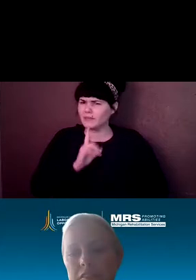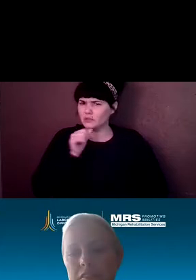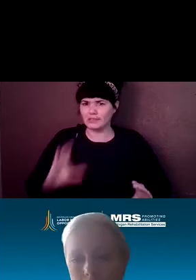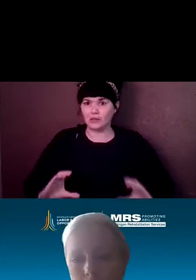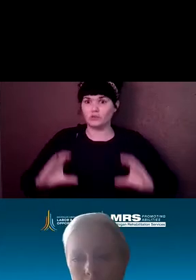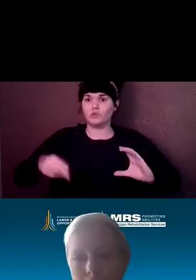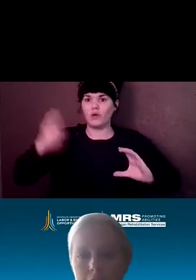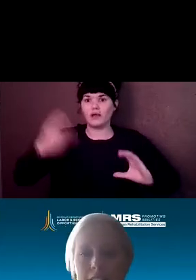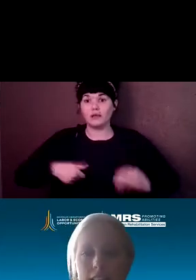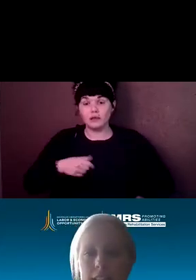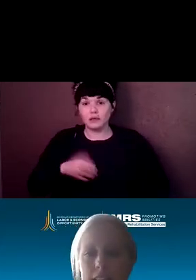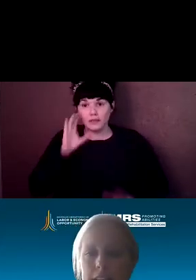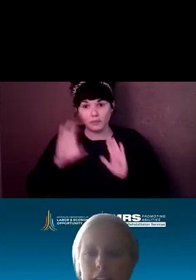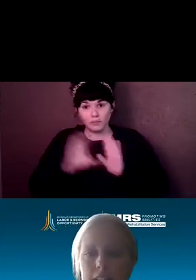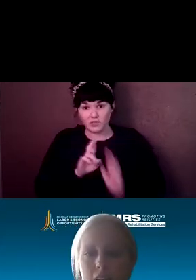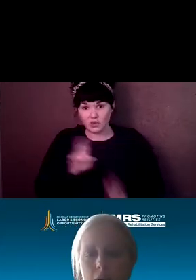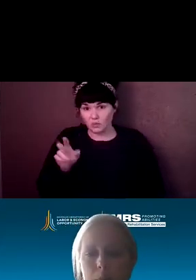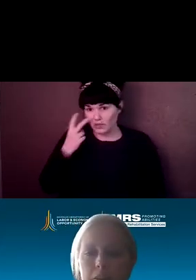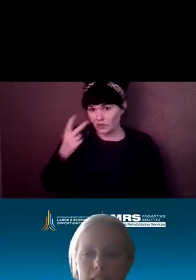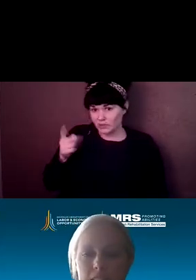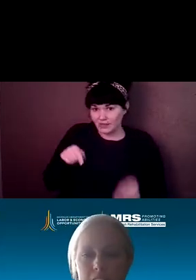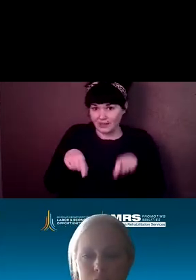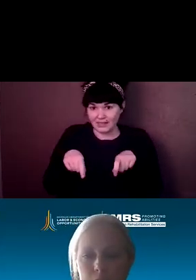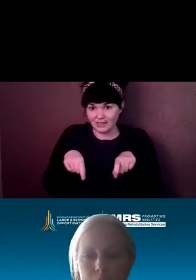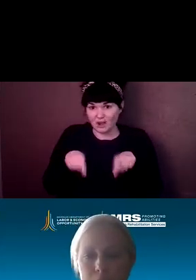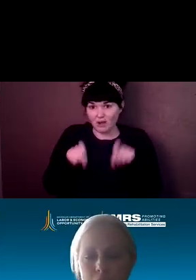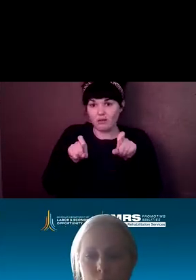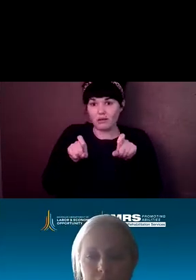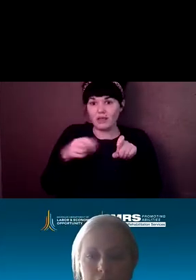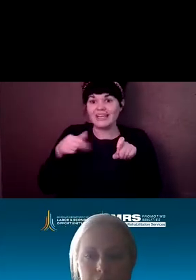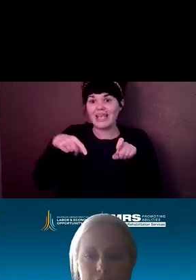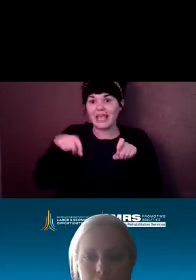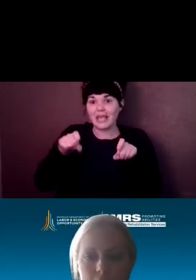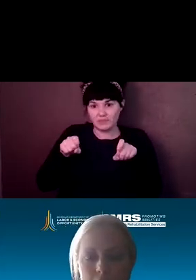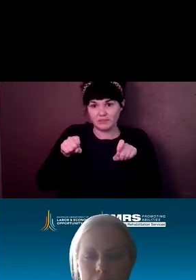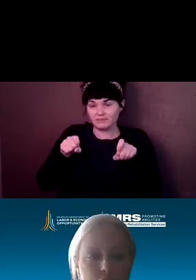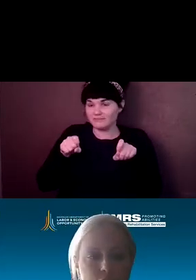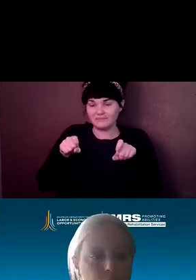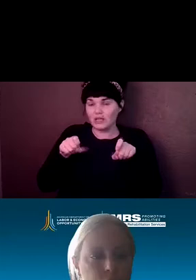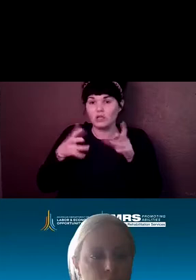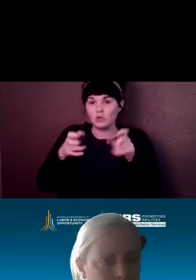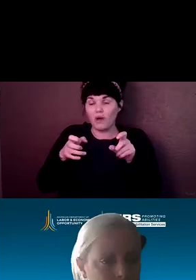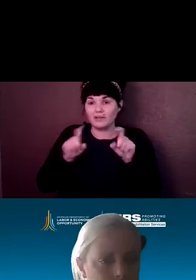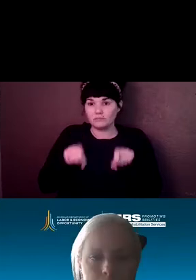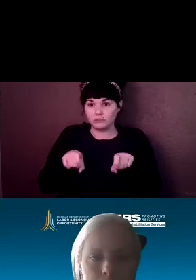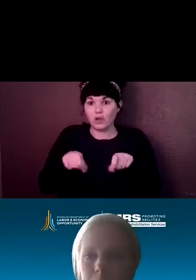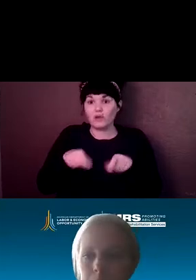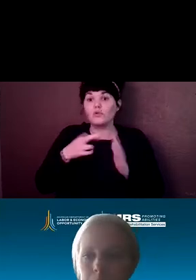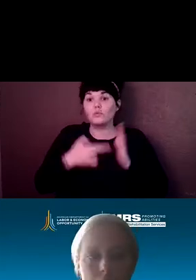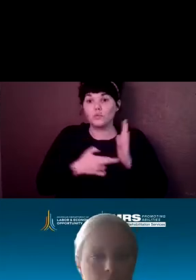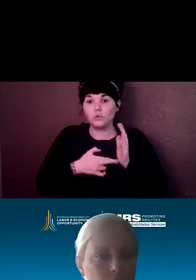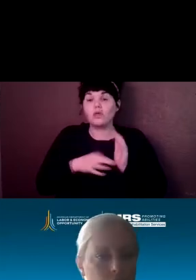that picture on the right, his knees are above his hips. So remember that rule of 90s there, that's too high.